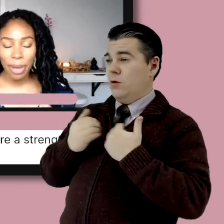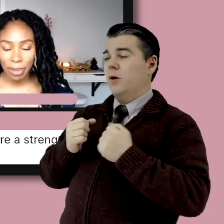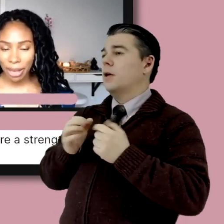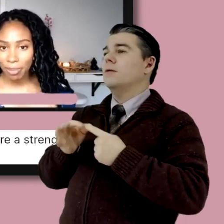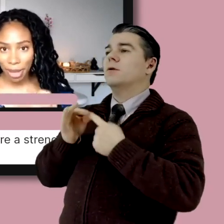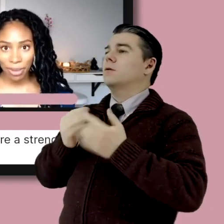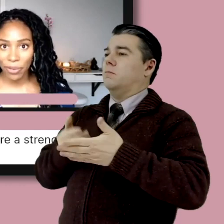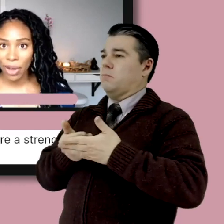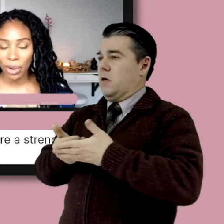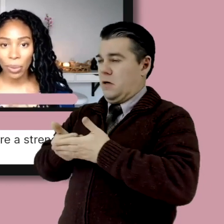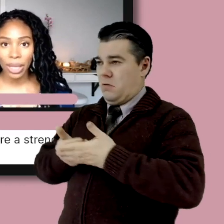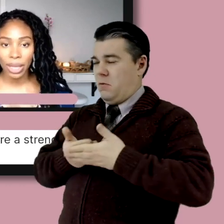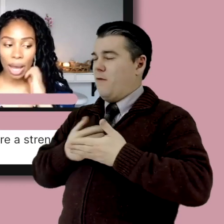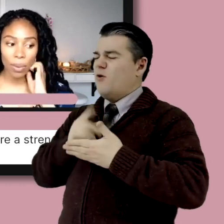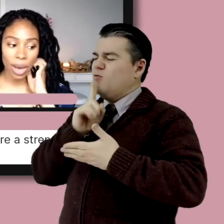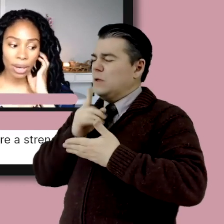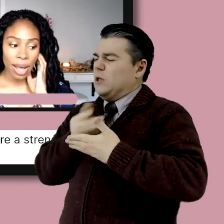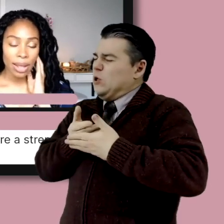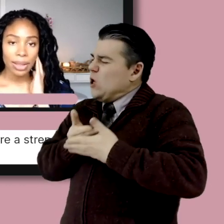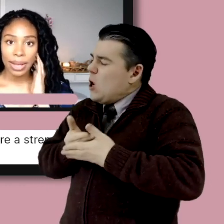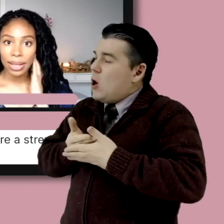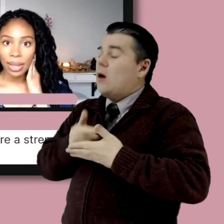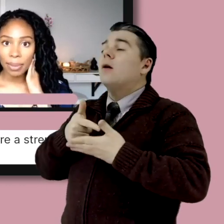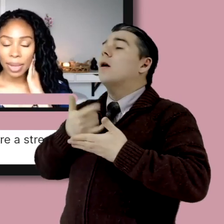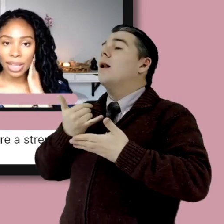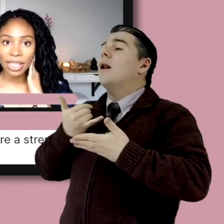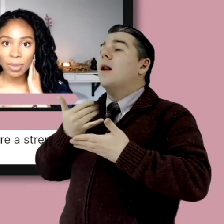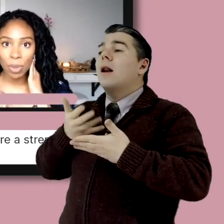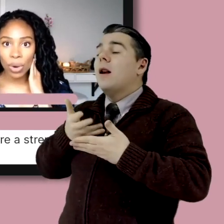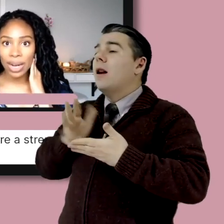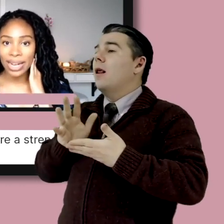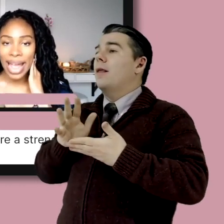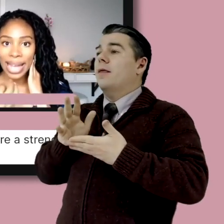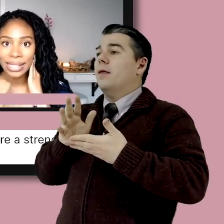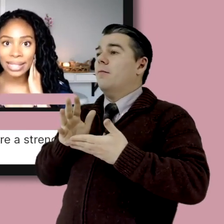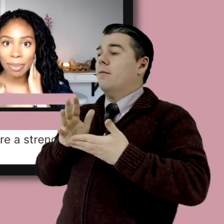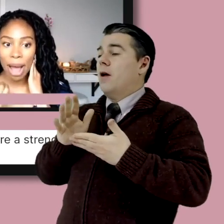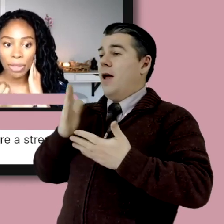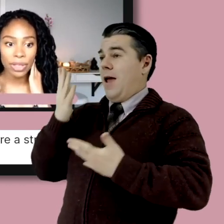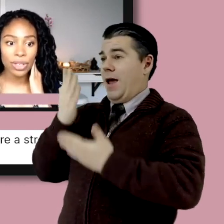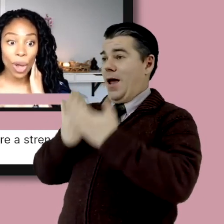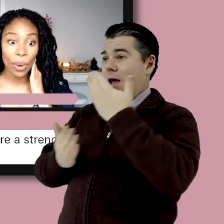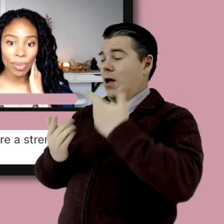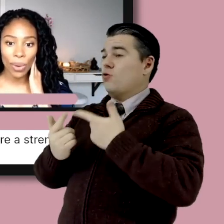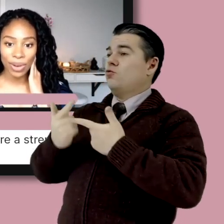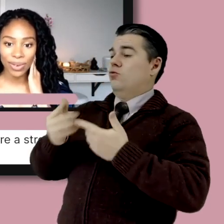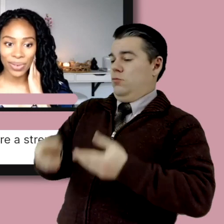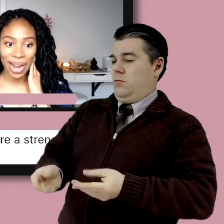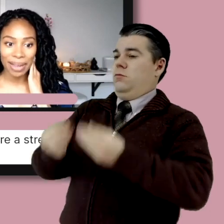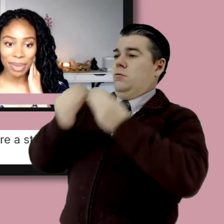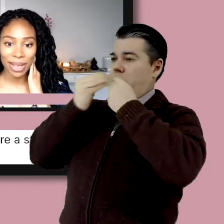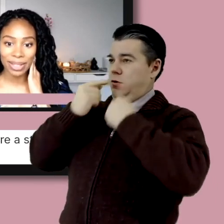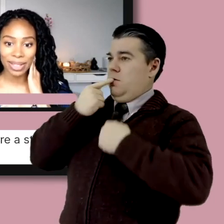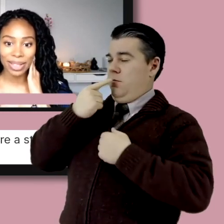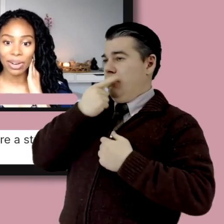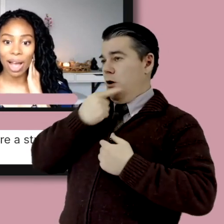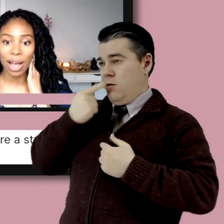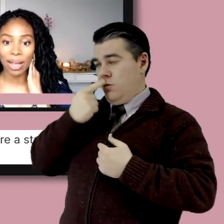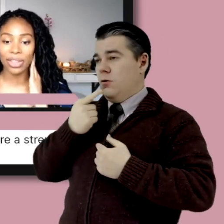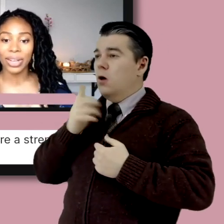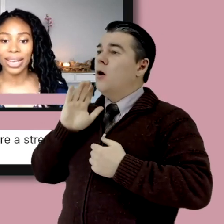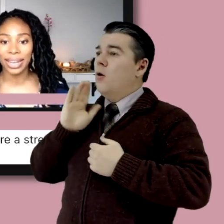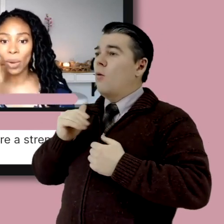like baby, if you've got a really young one, letting them explore, and hands to mouth is so important, right? Because